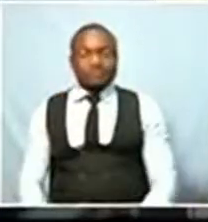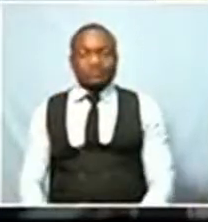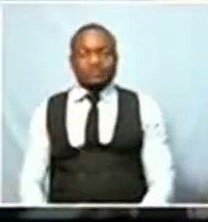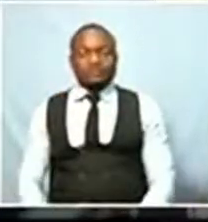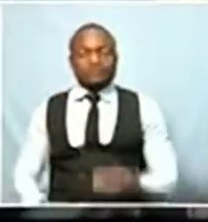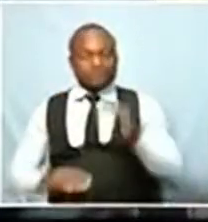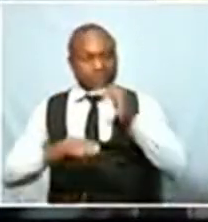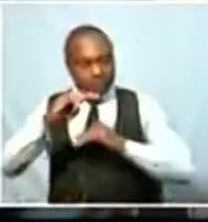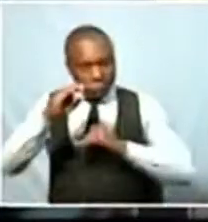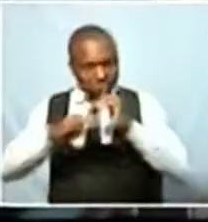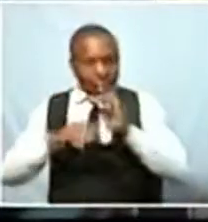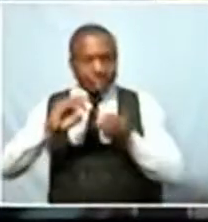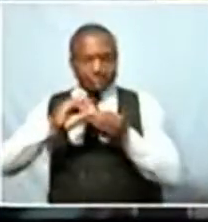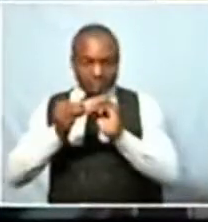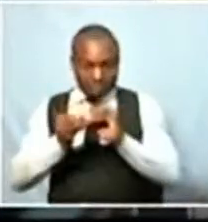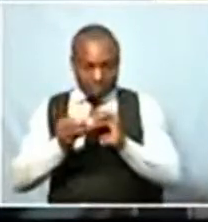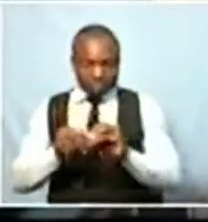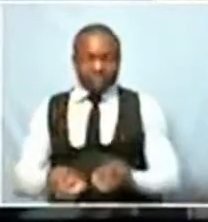inflation rate,